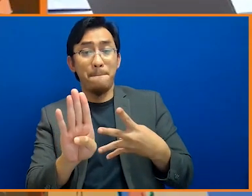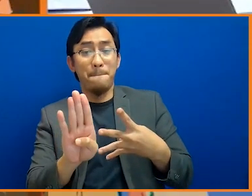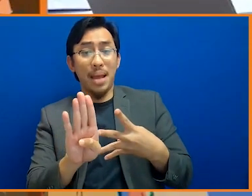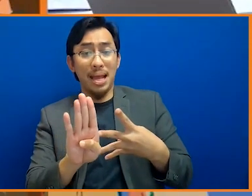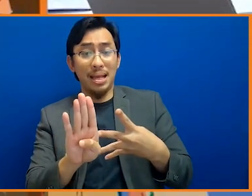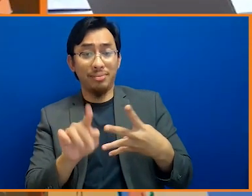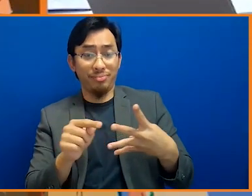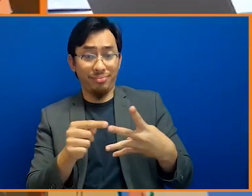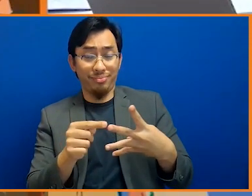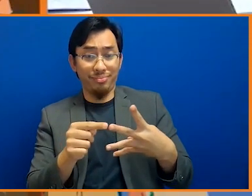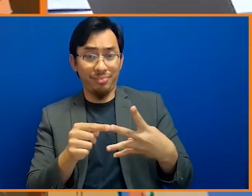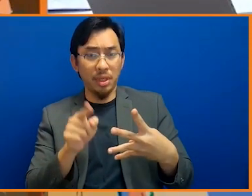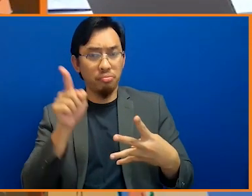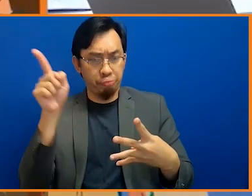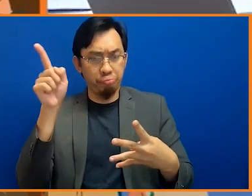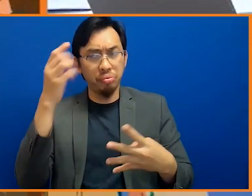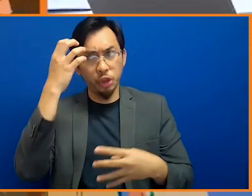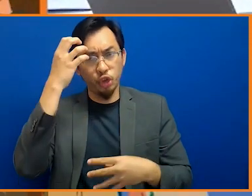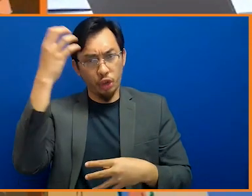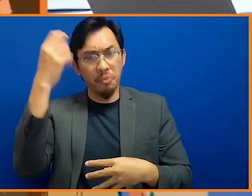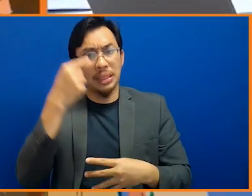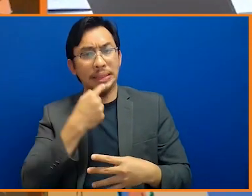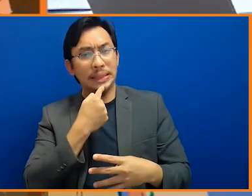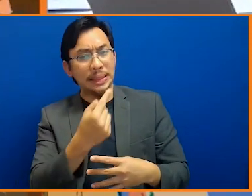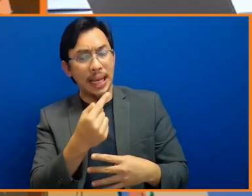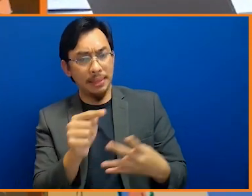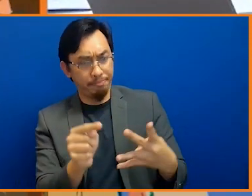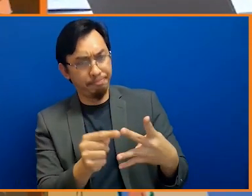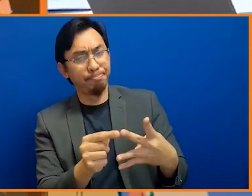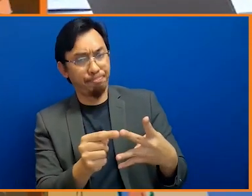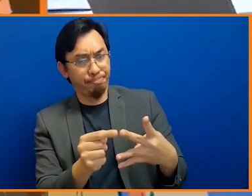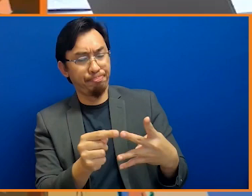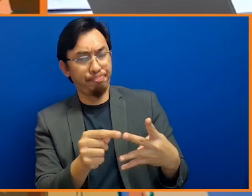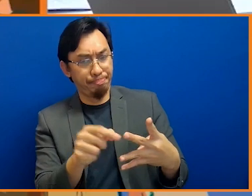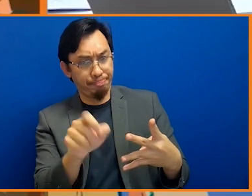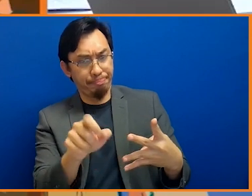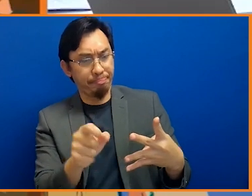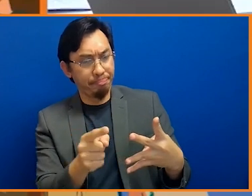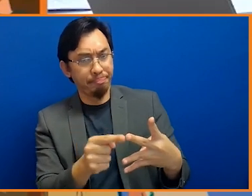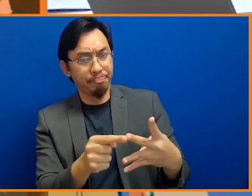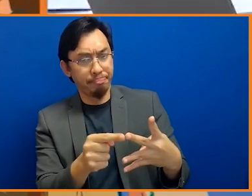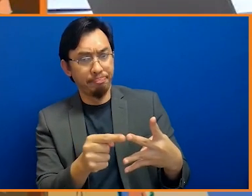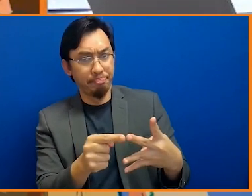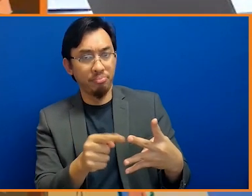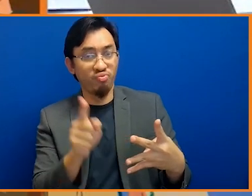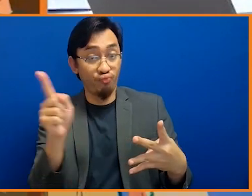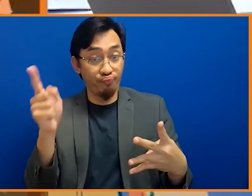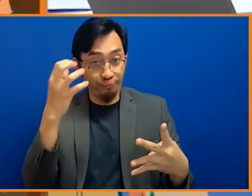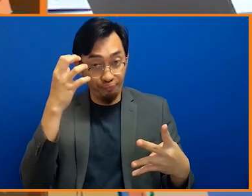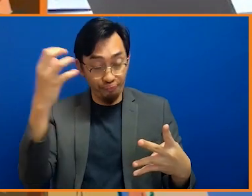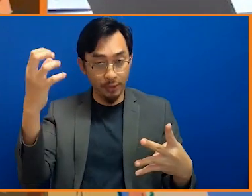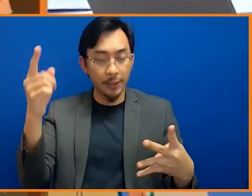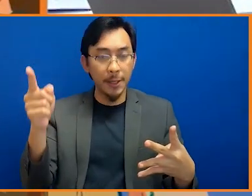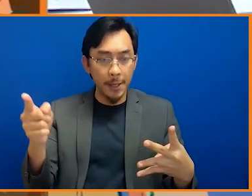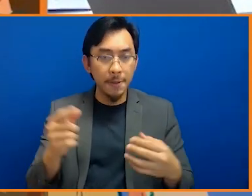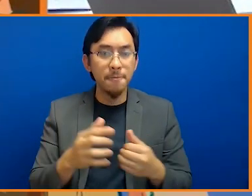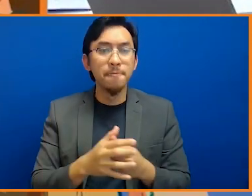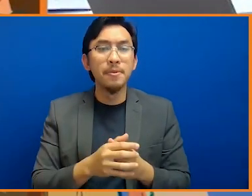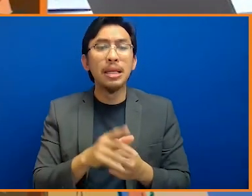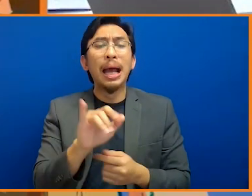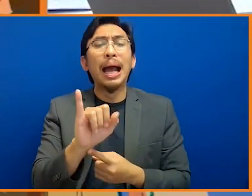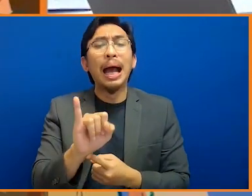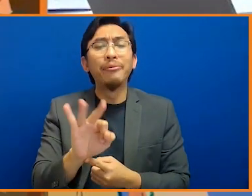type D building to recommend the government, the